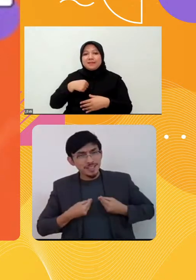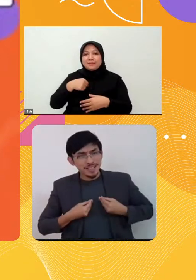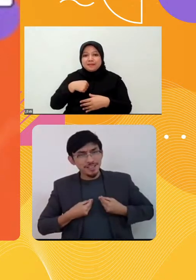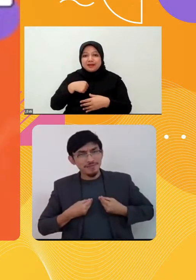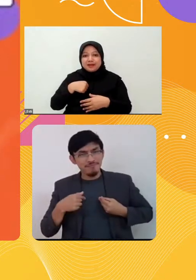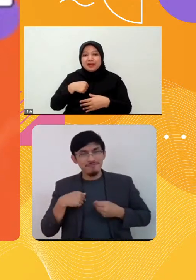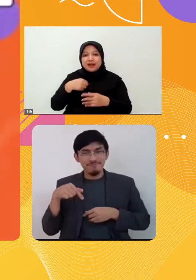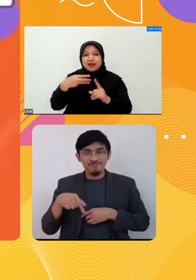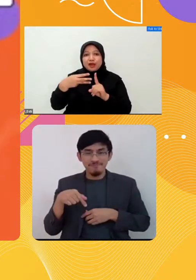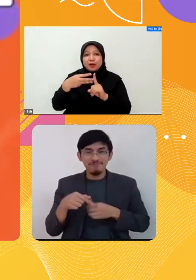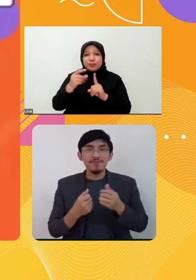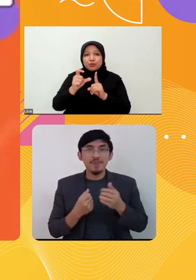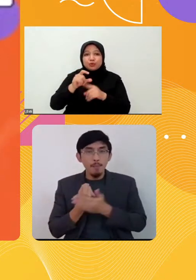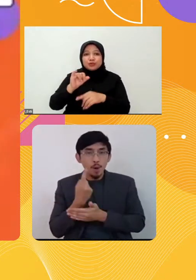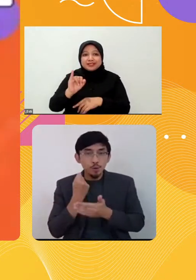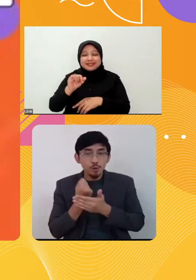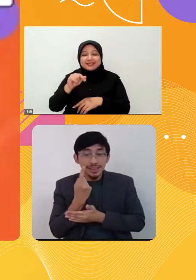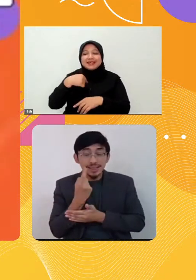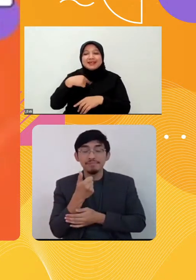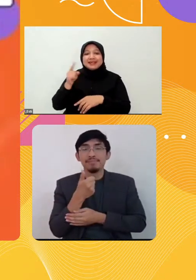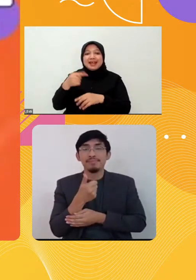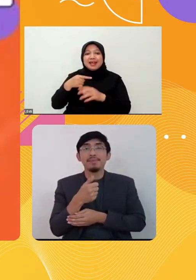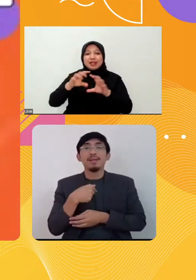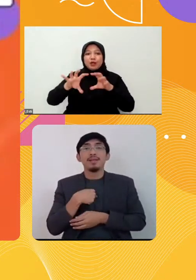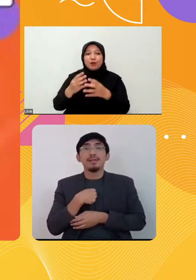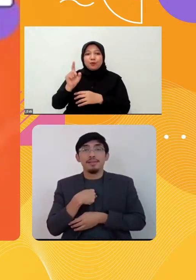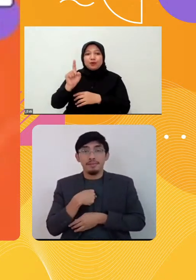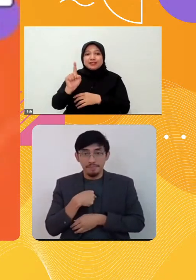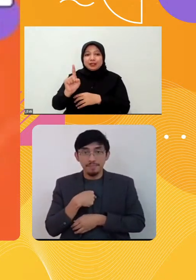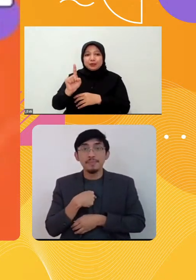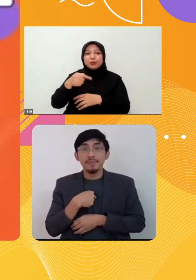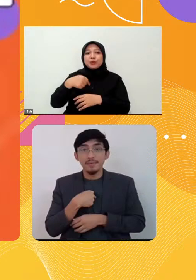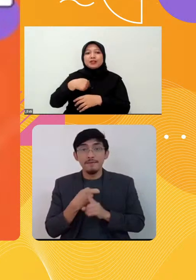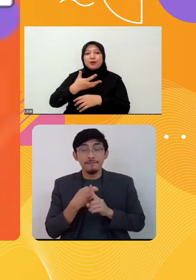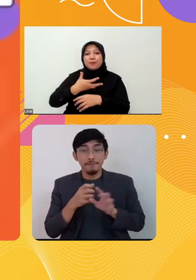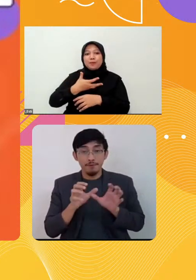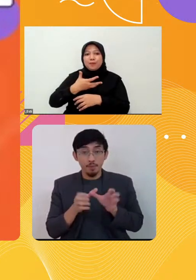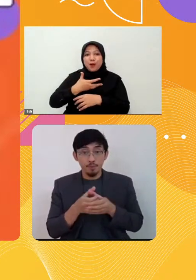of the group number 1, we would like to share that